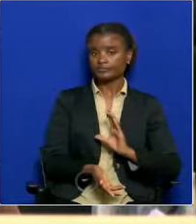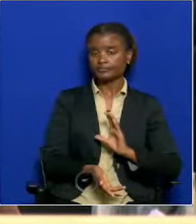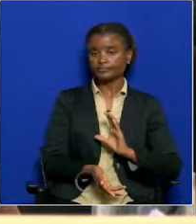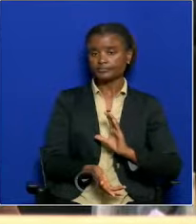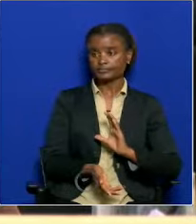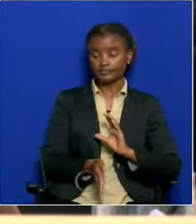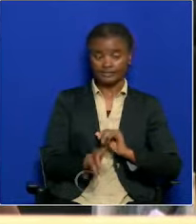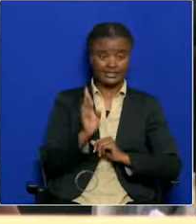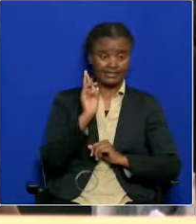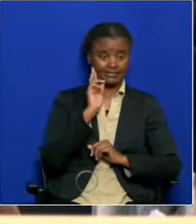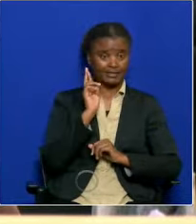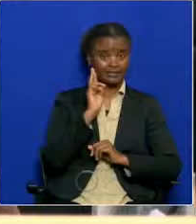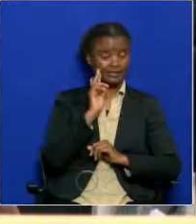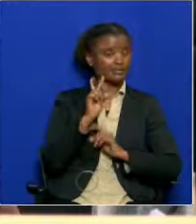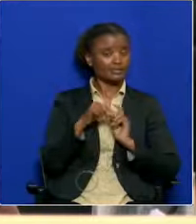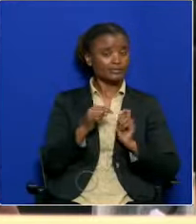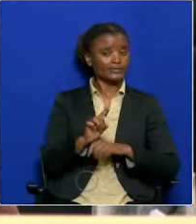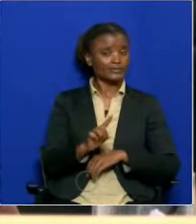it was about?